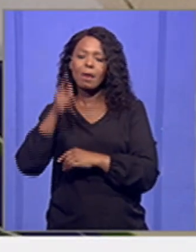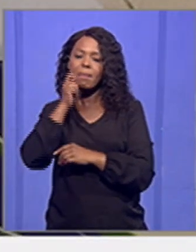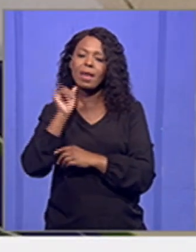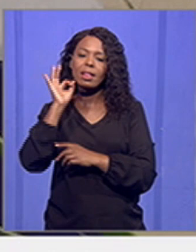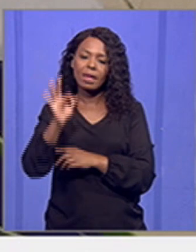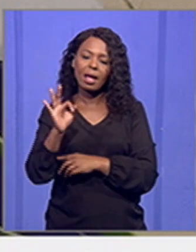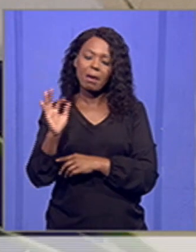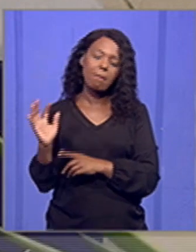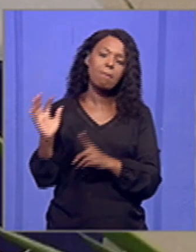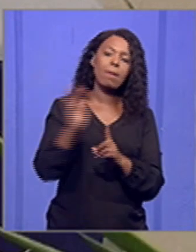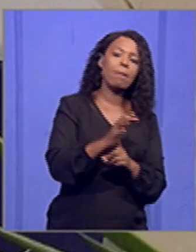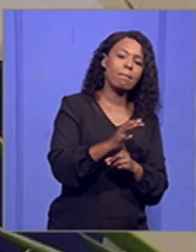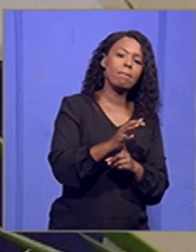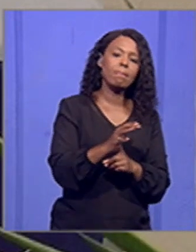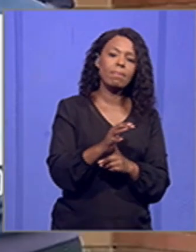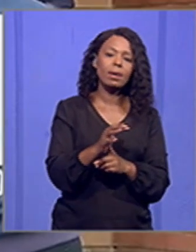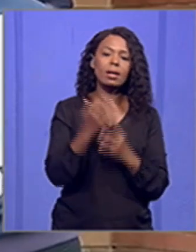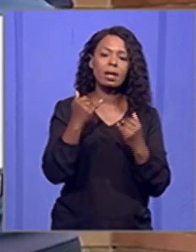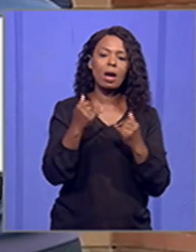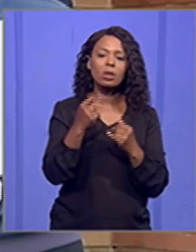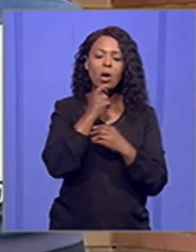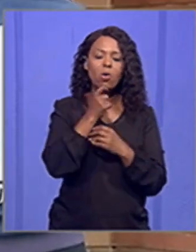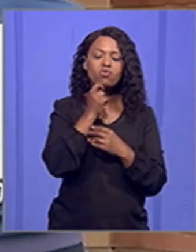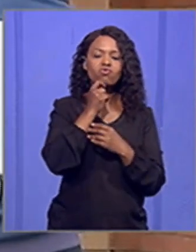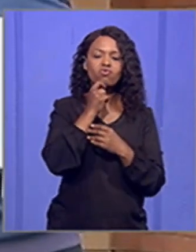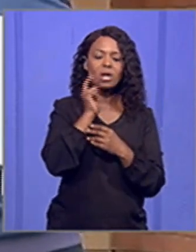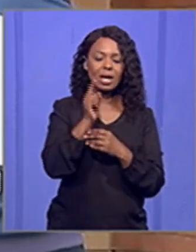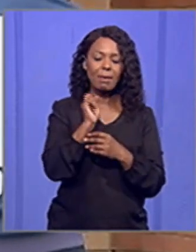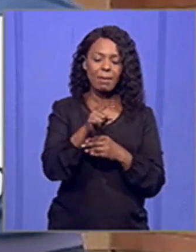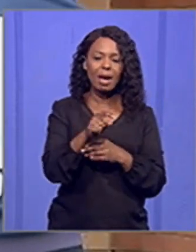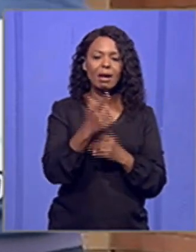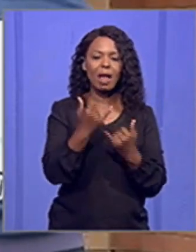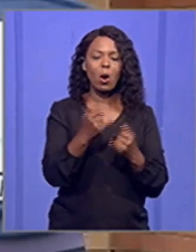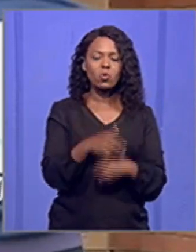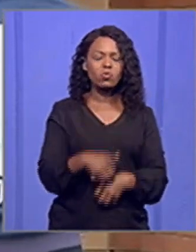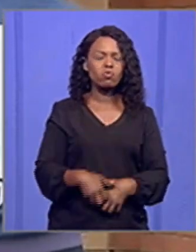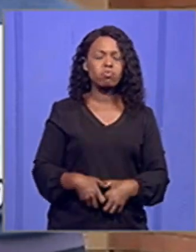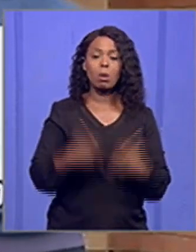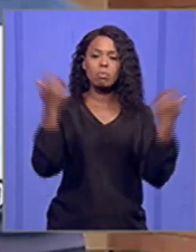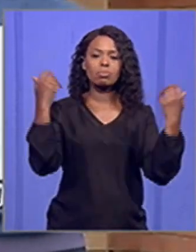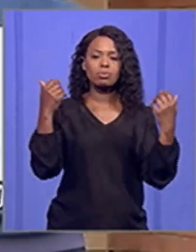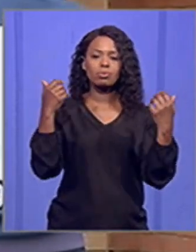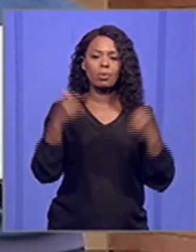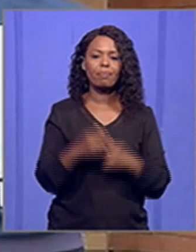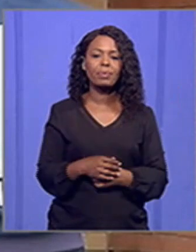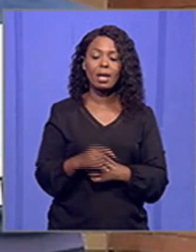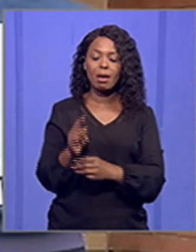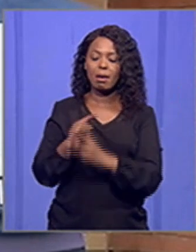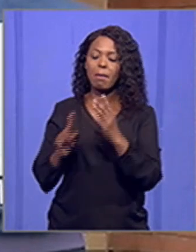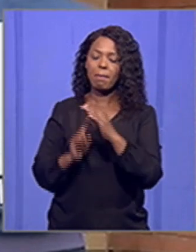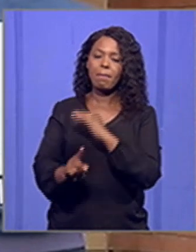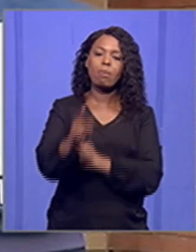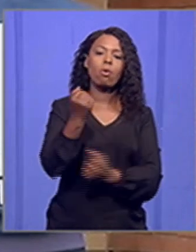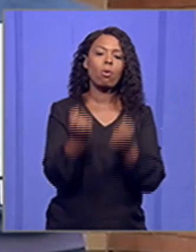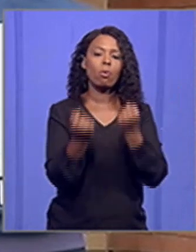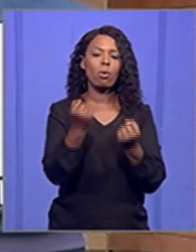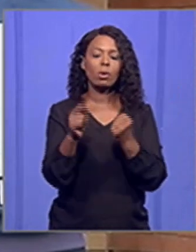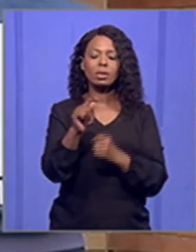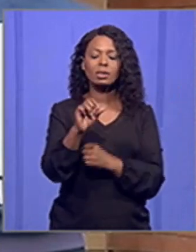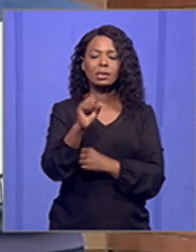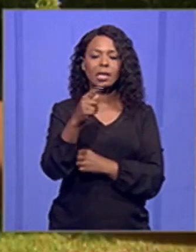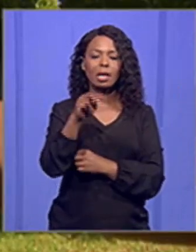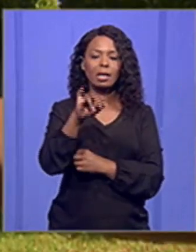fotšhele barutwana ba bangwe ka sefotšedi sa pipere. Bašimane bao ba šetše ba tšweletše ka kgorontsheko ya magistrate wa